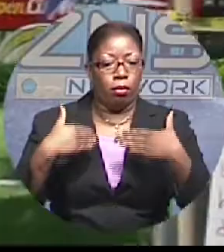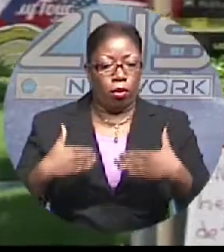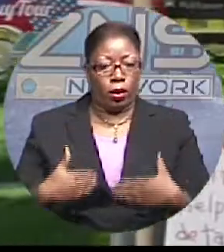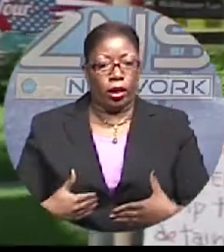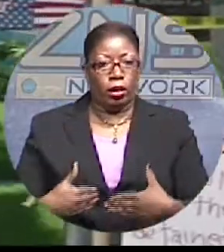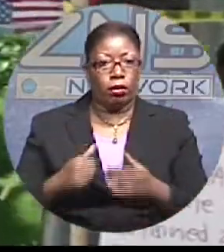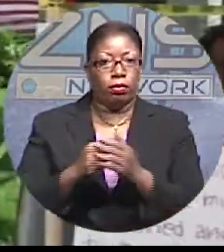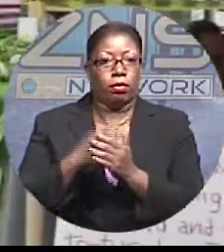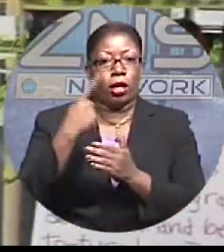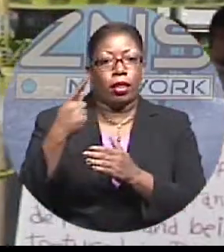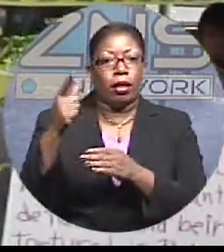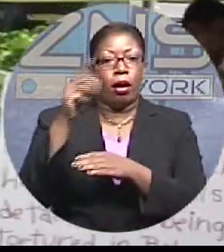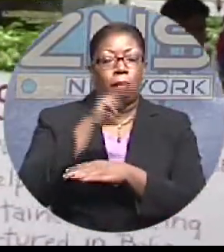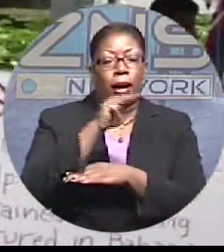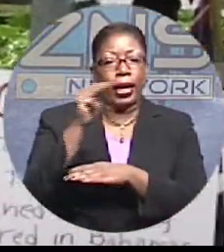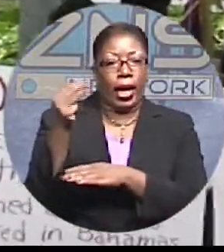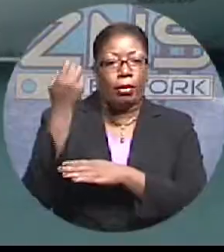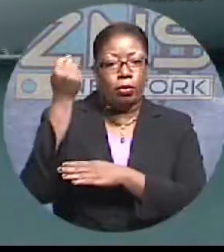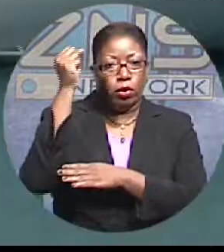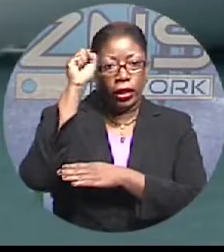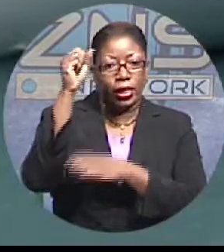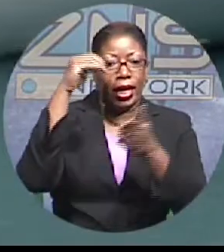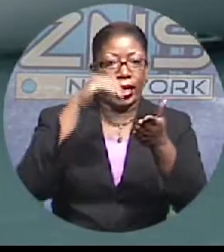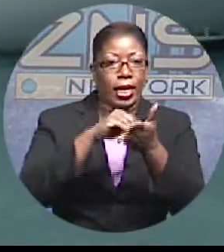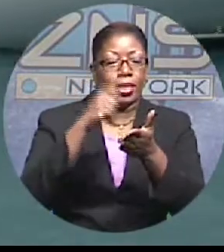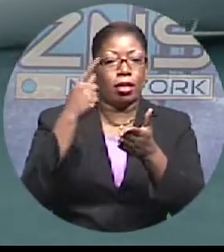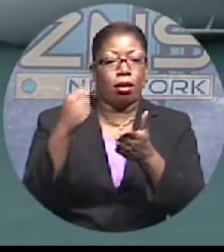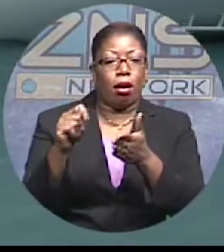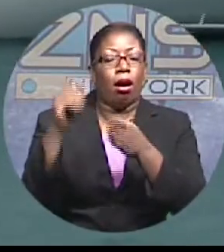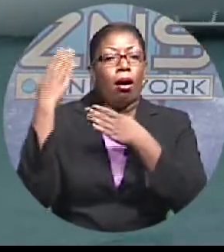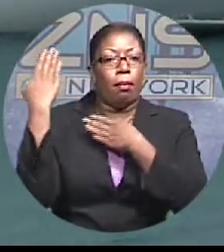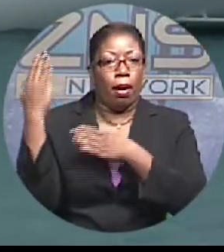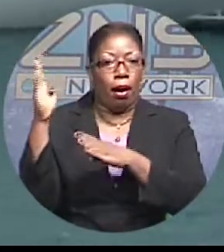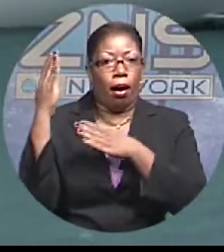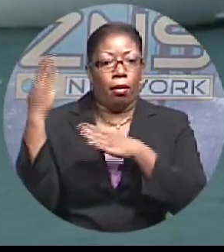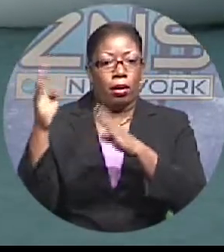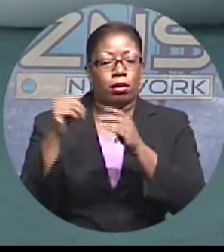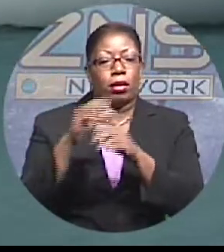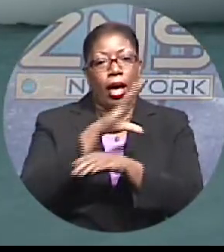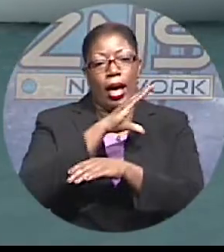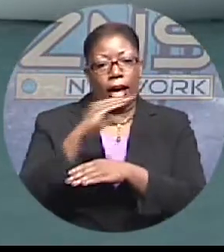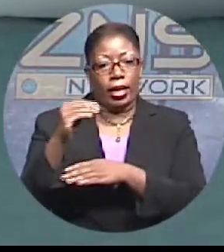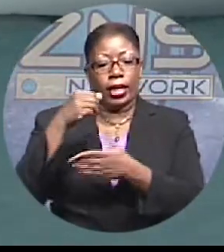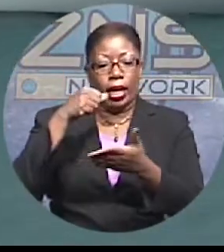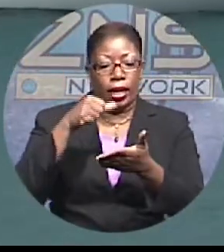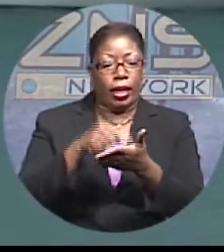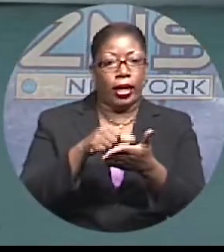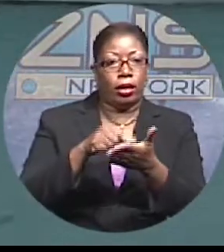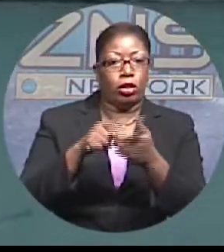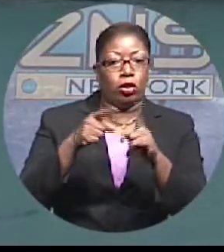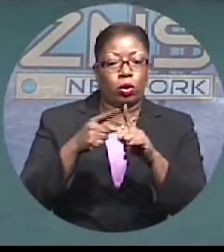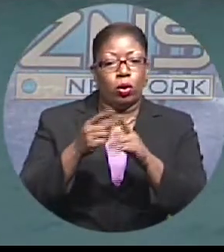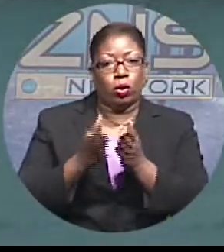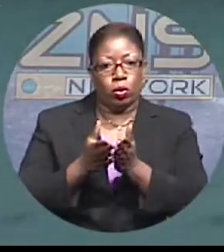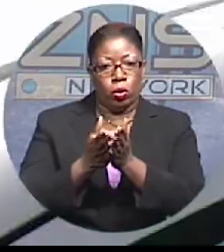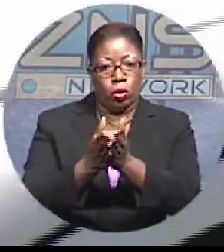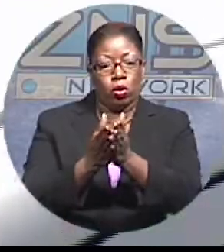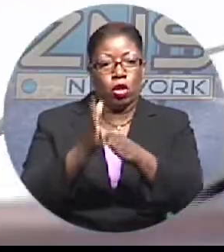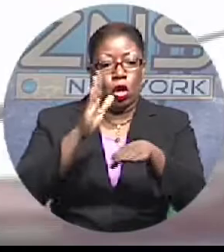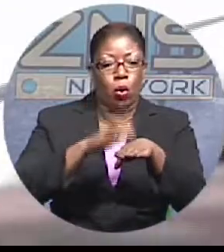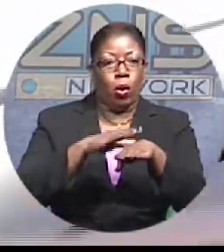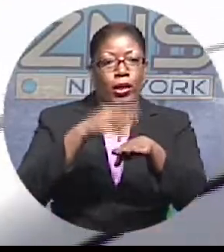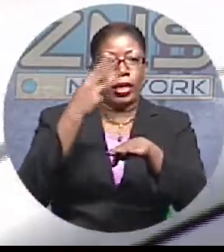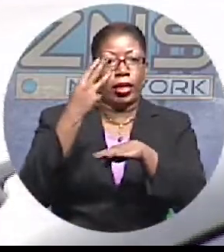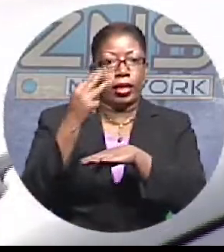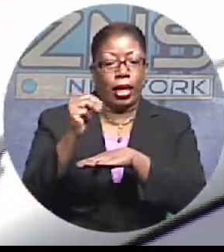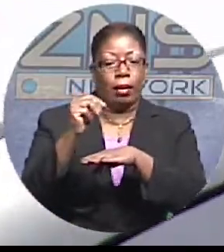protests against the Bahamas, and most recently, a letter to Carnival Cruise passengers from its operators warning them of the